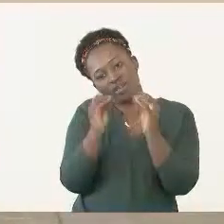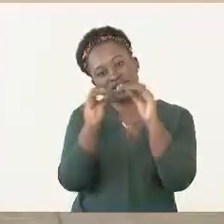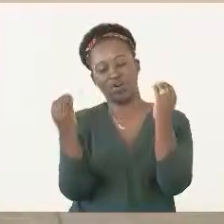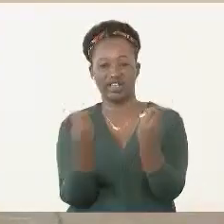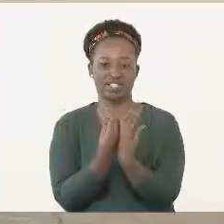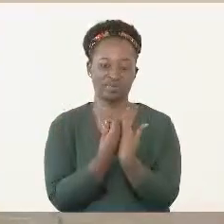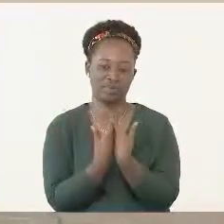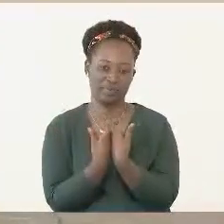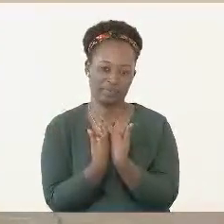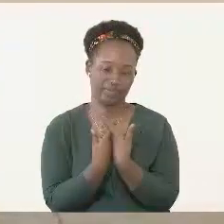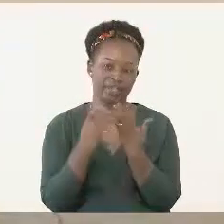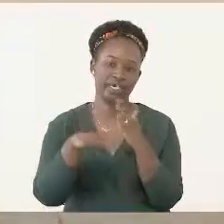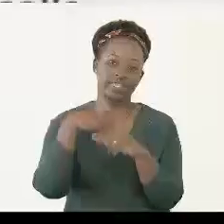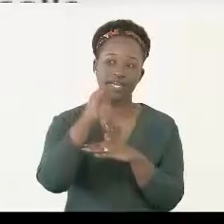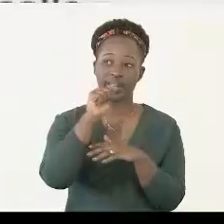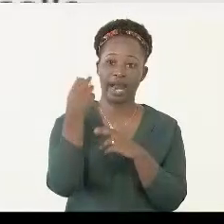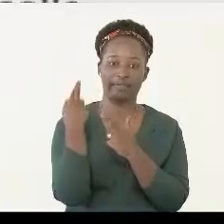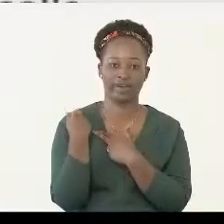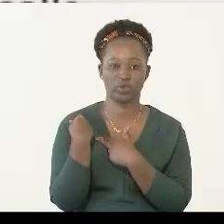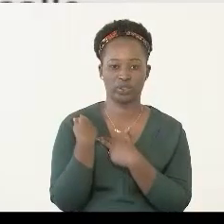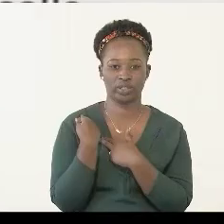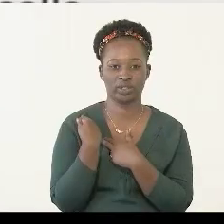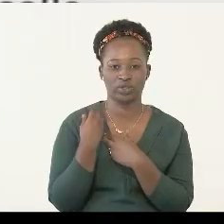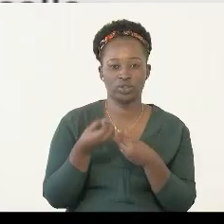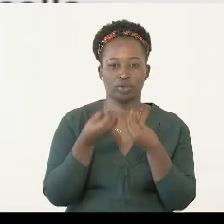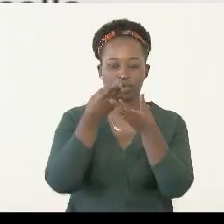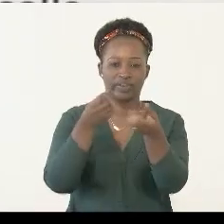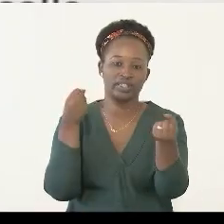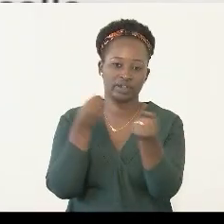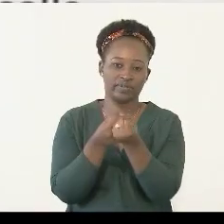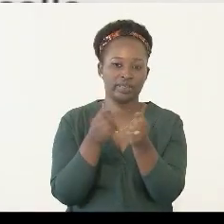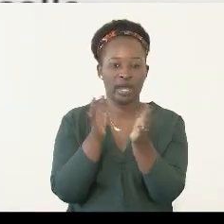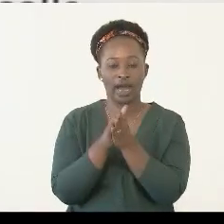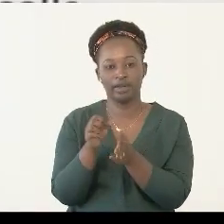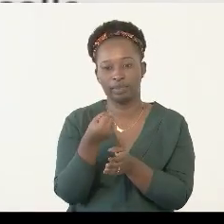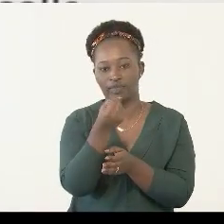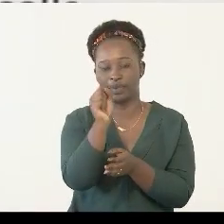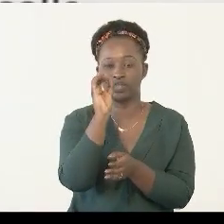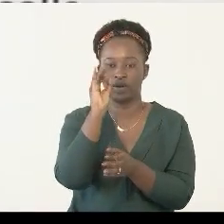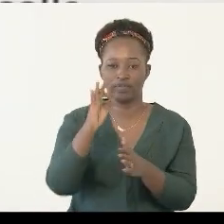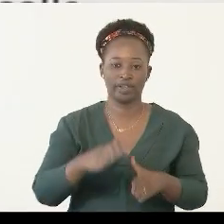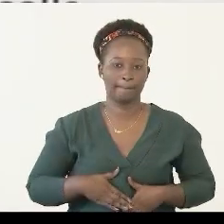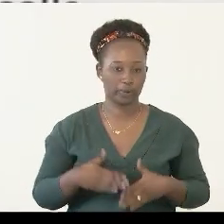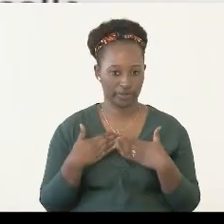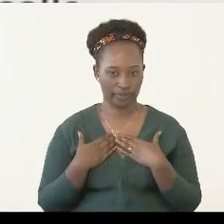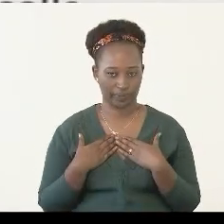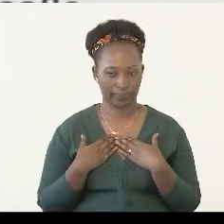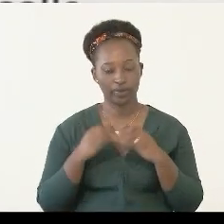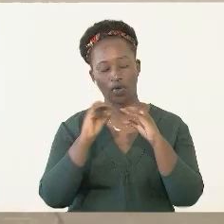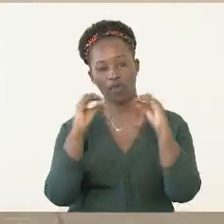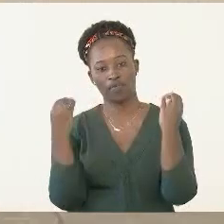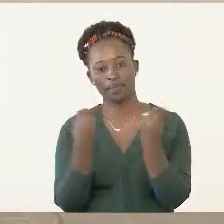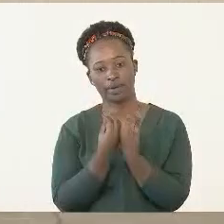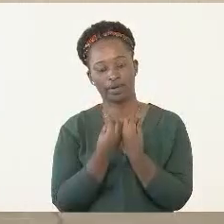an organism. Then another function is to provide support and movement of the organism. The organism